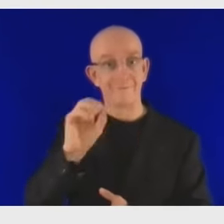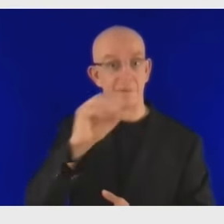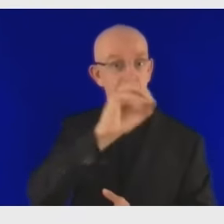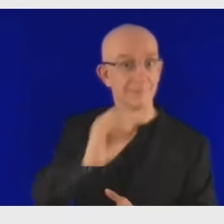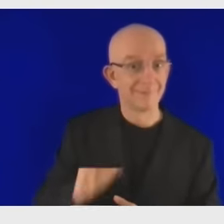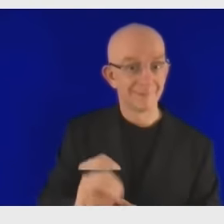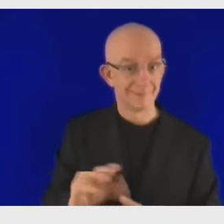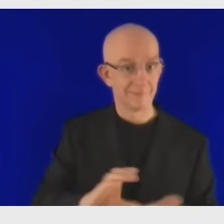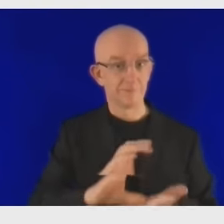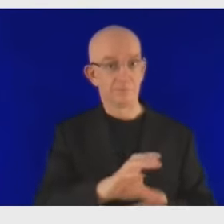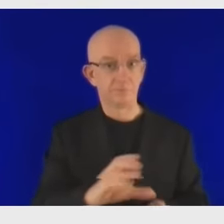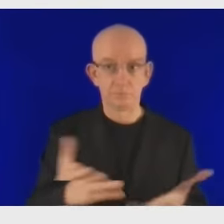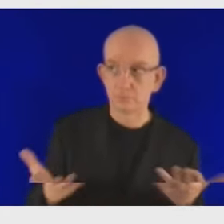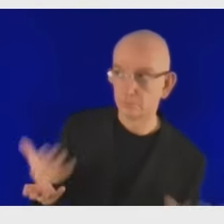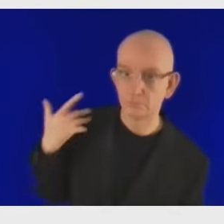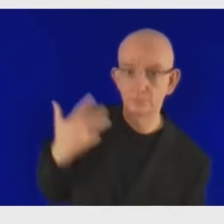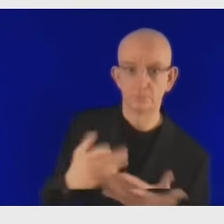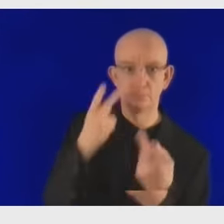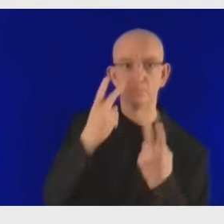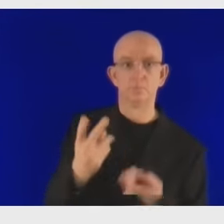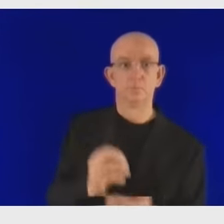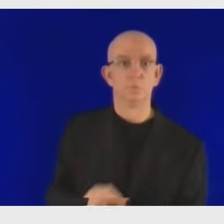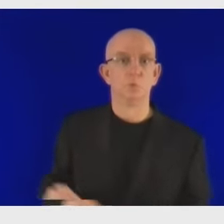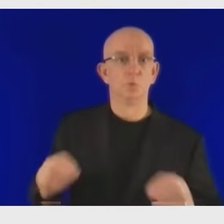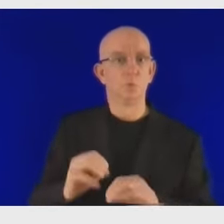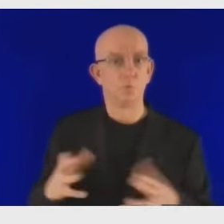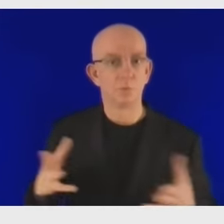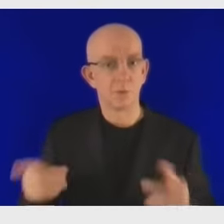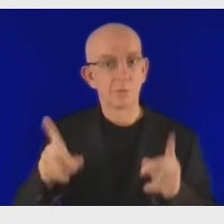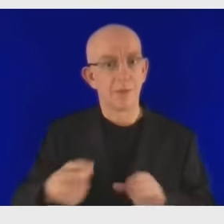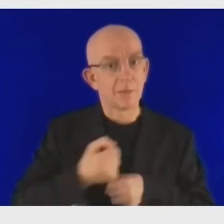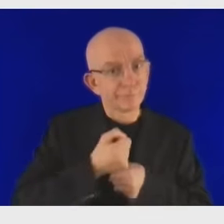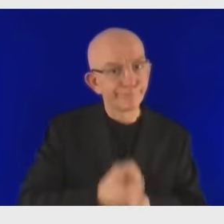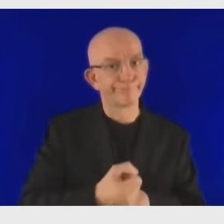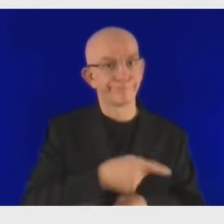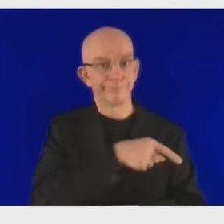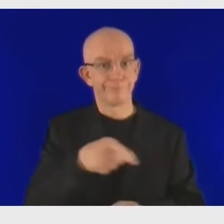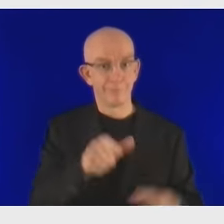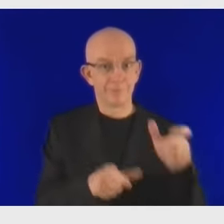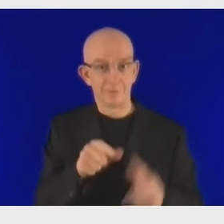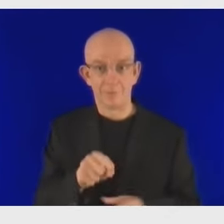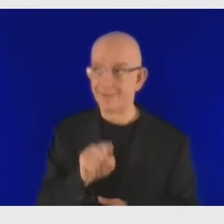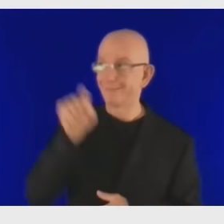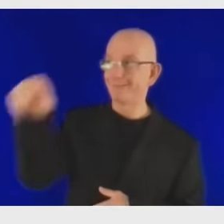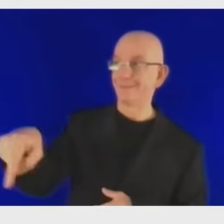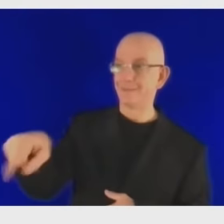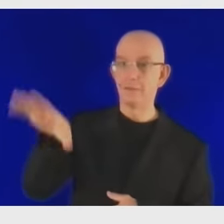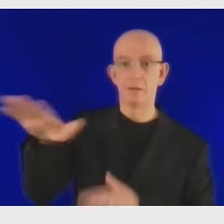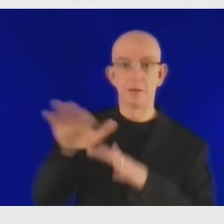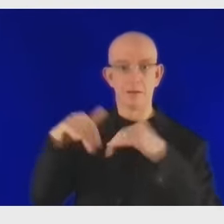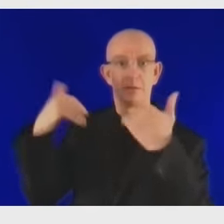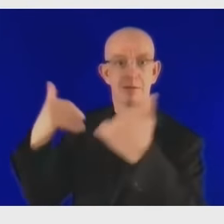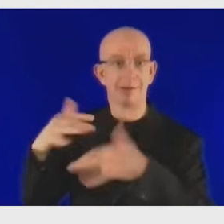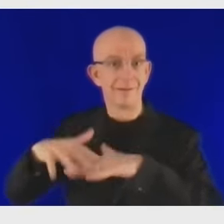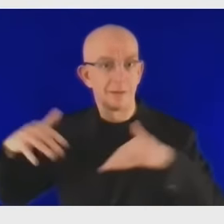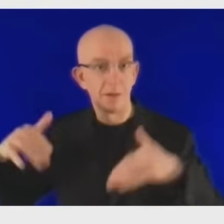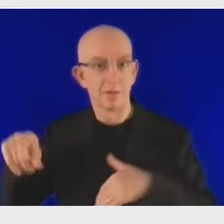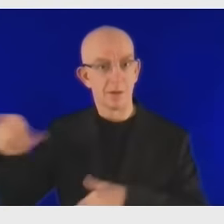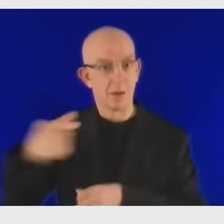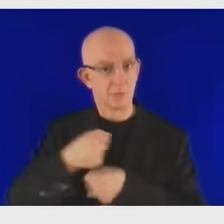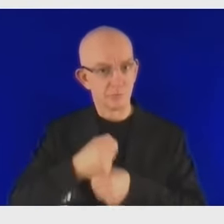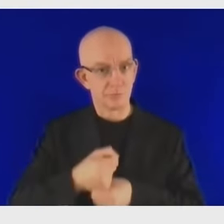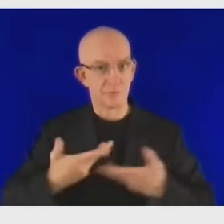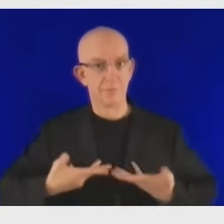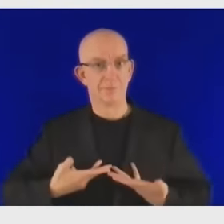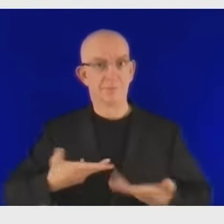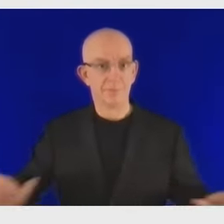COP26, is one of those really important milestones, a pivotal one in the journey that we have to 2030 and 2050.